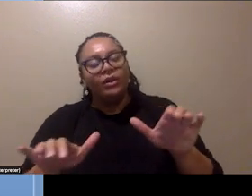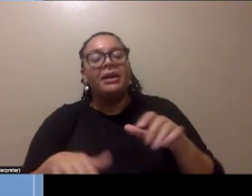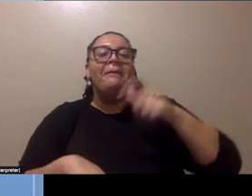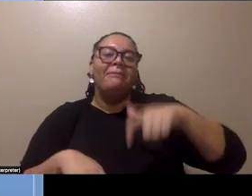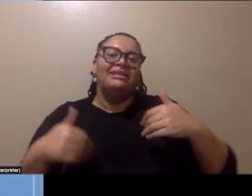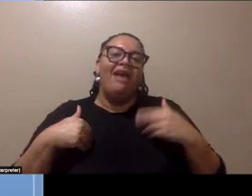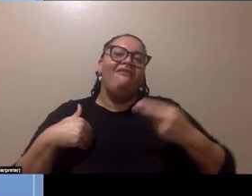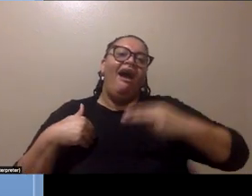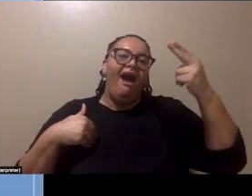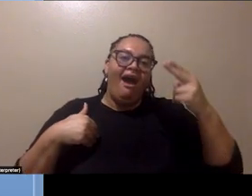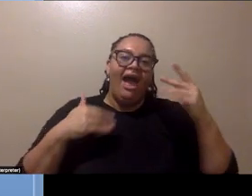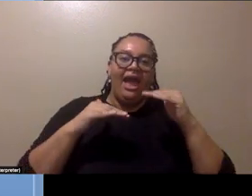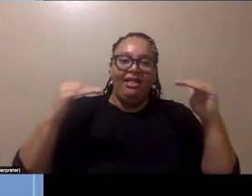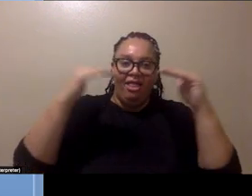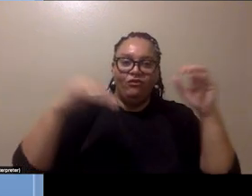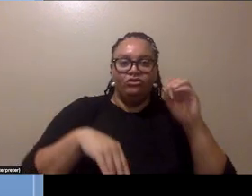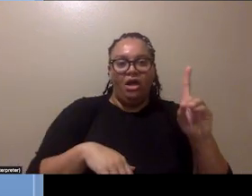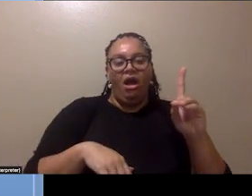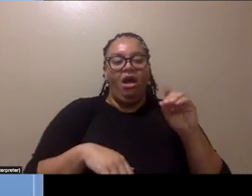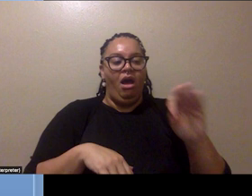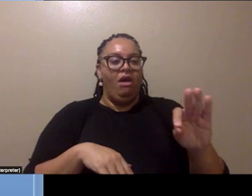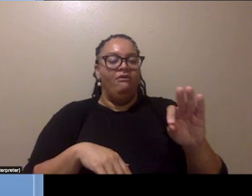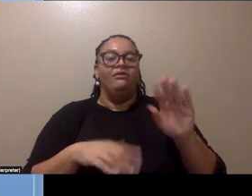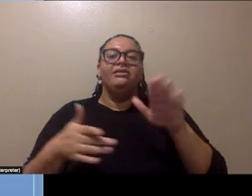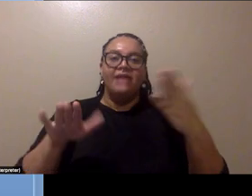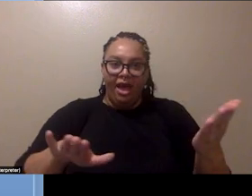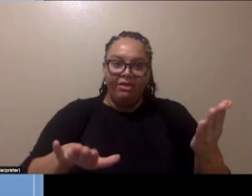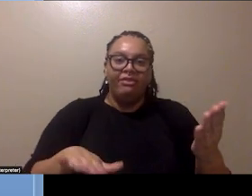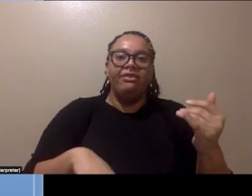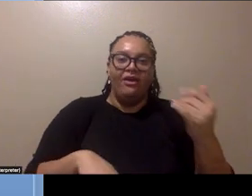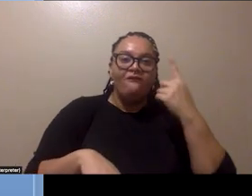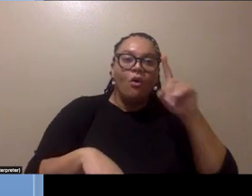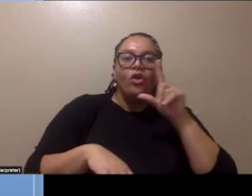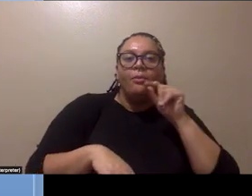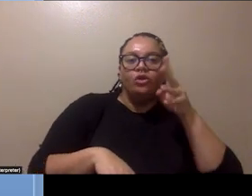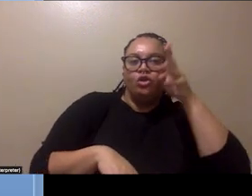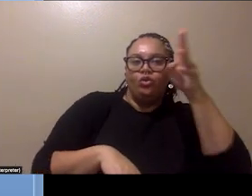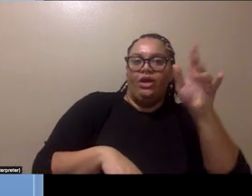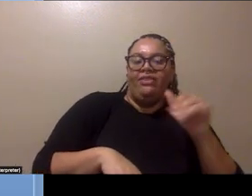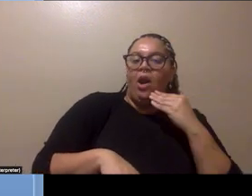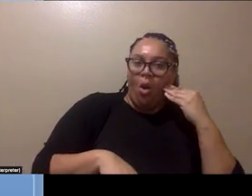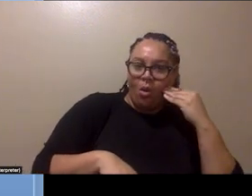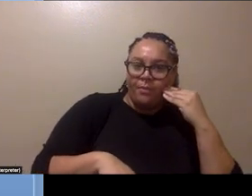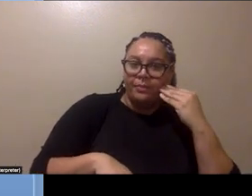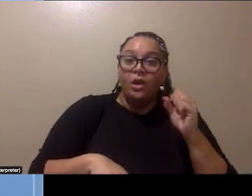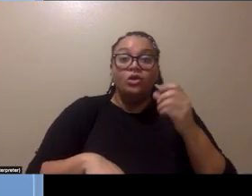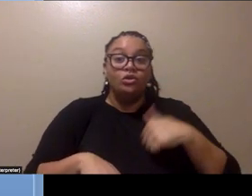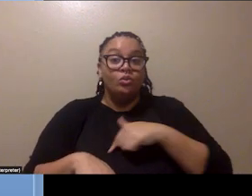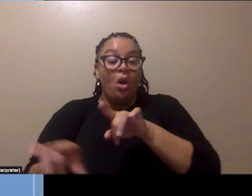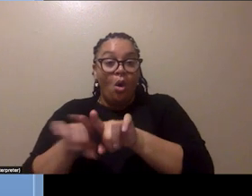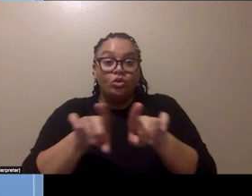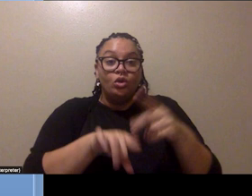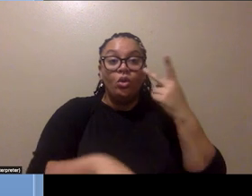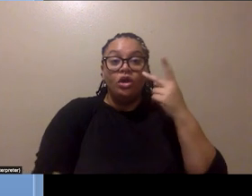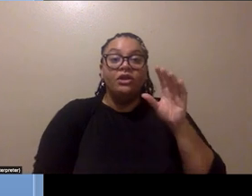to have high levels of decay in order for these weak excavators to be able to create nest sites. So we also wanted to